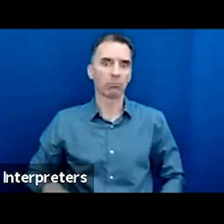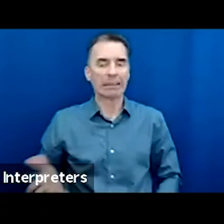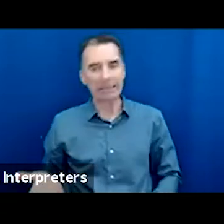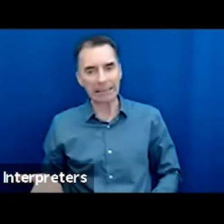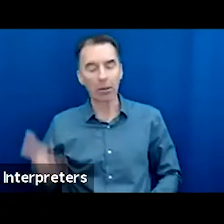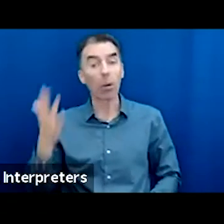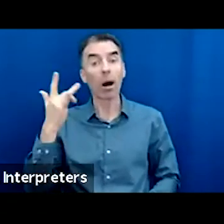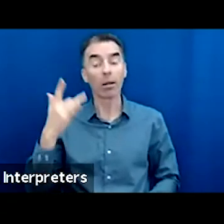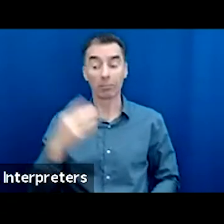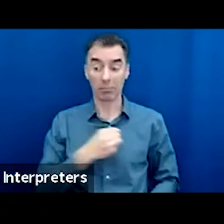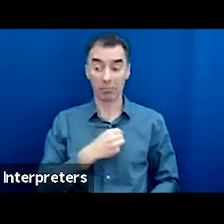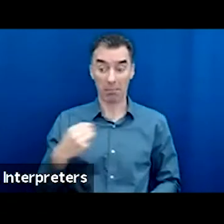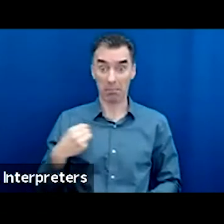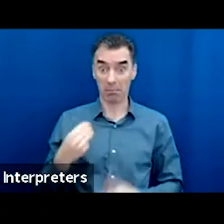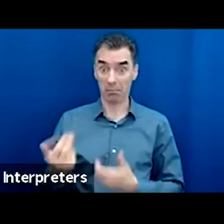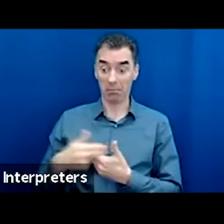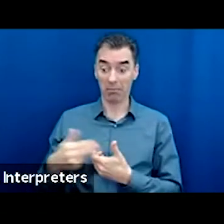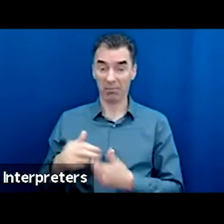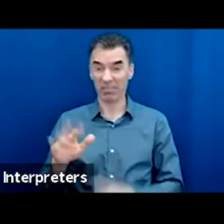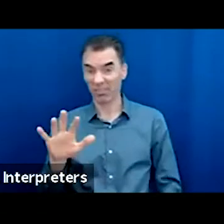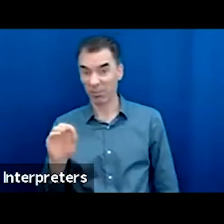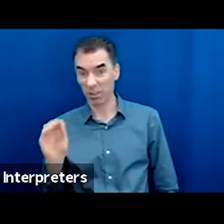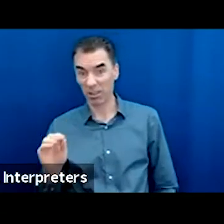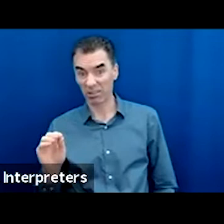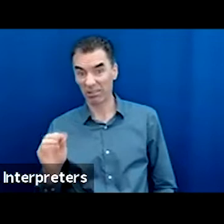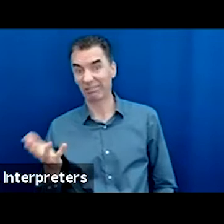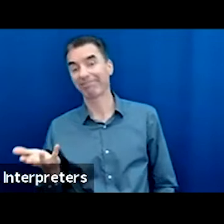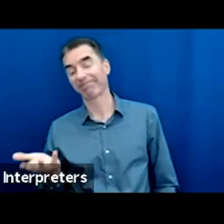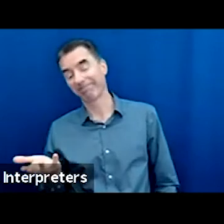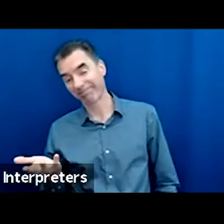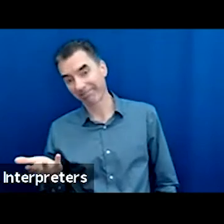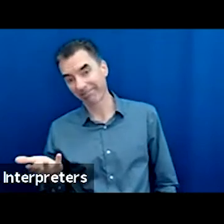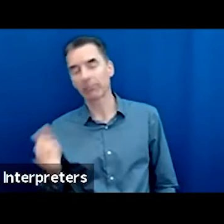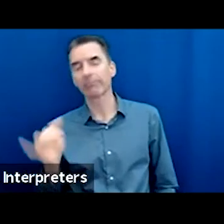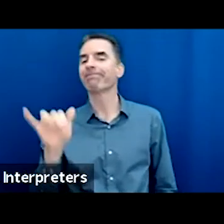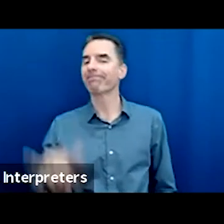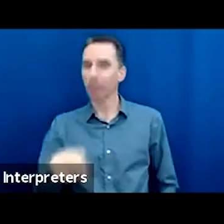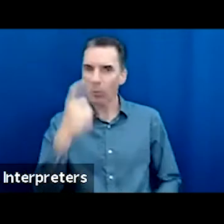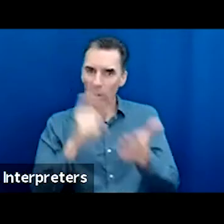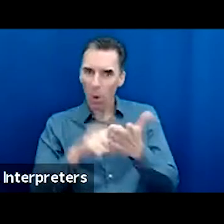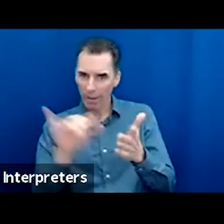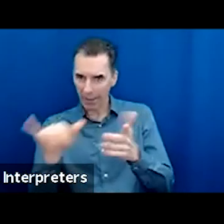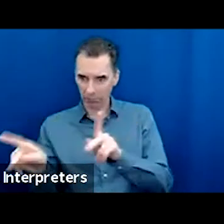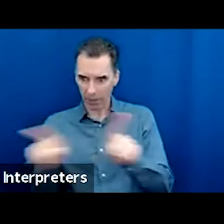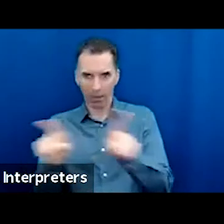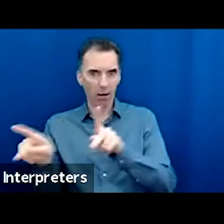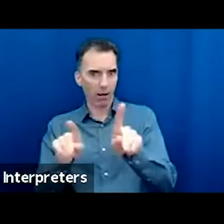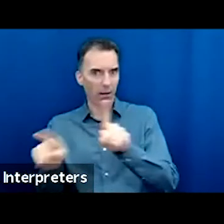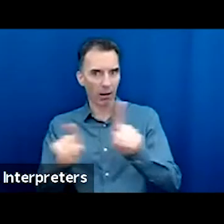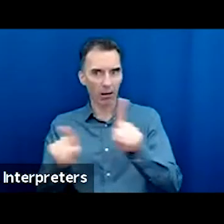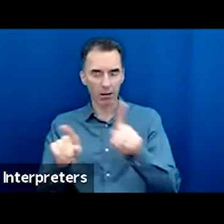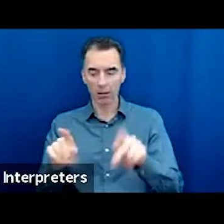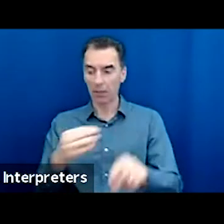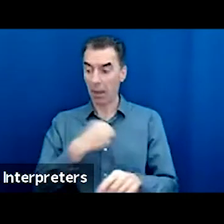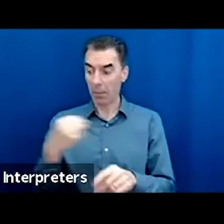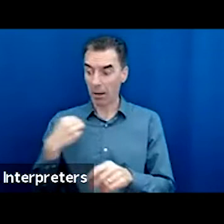Membership for part-timers is right around 50%. There is a direct correlation between